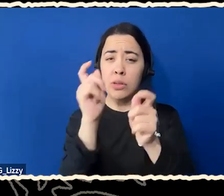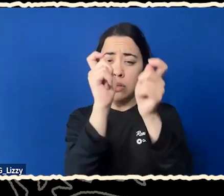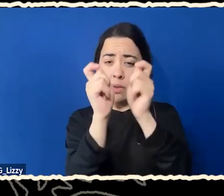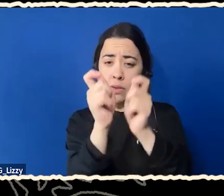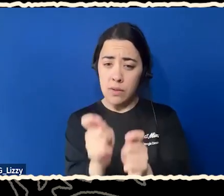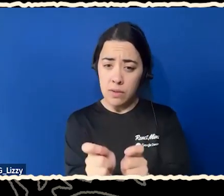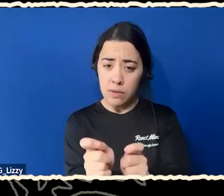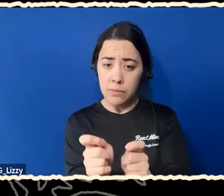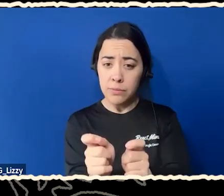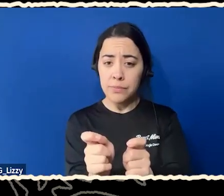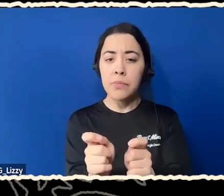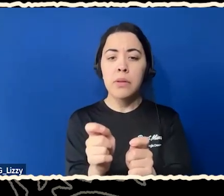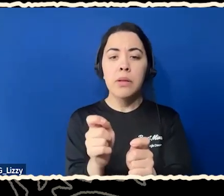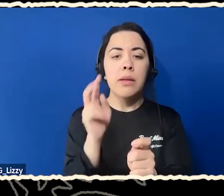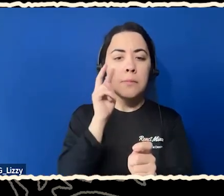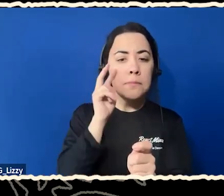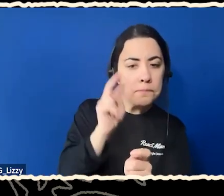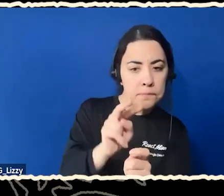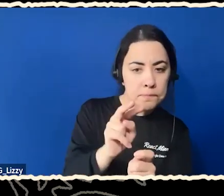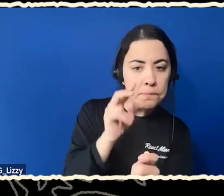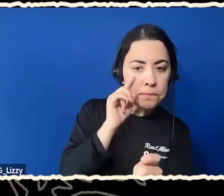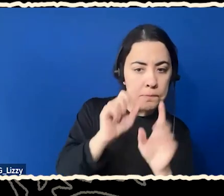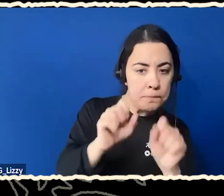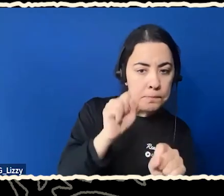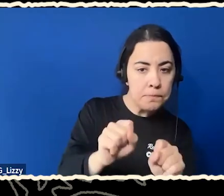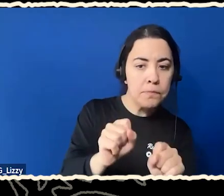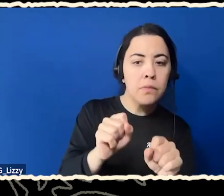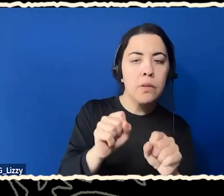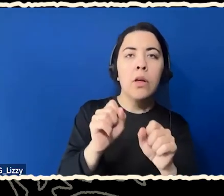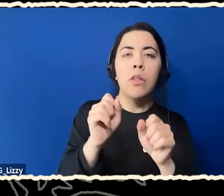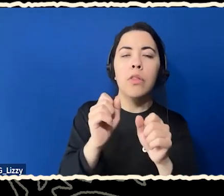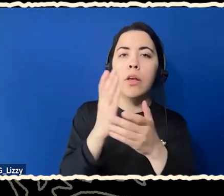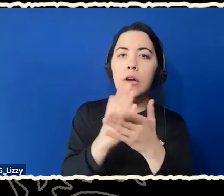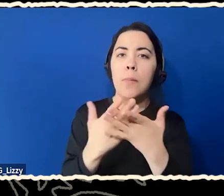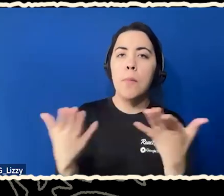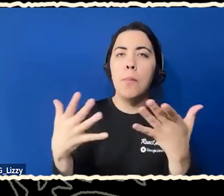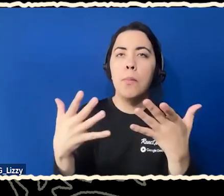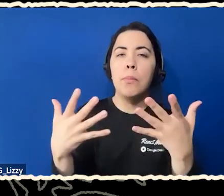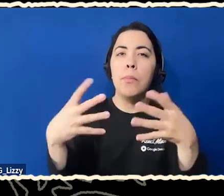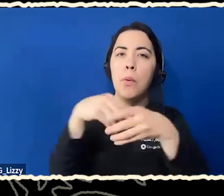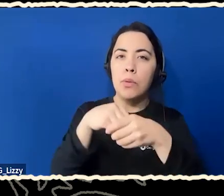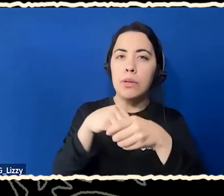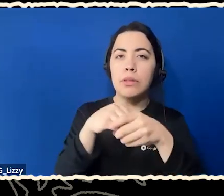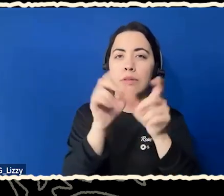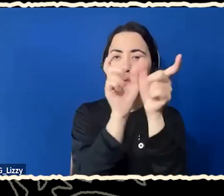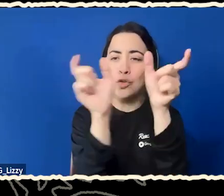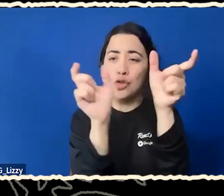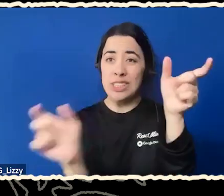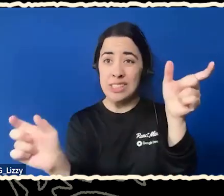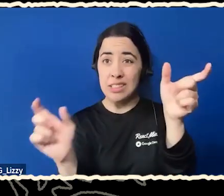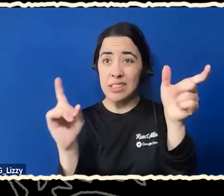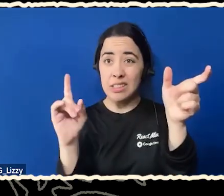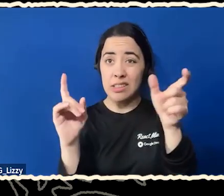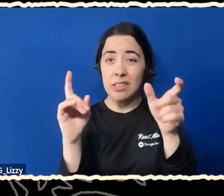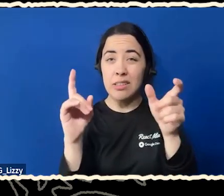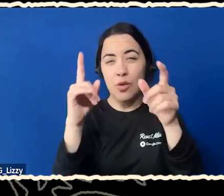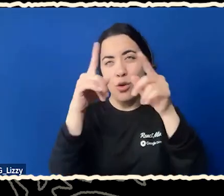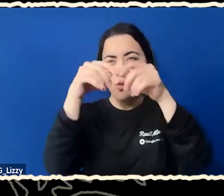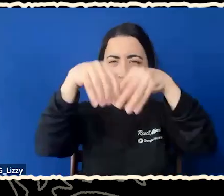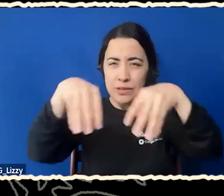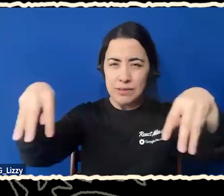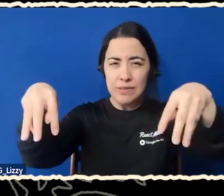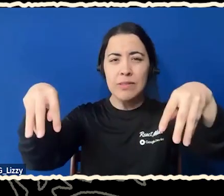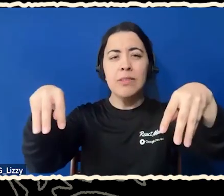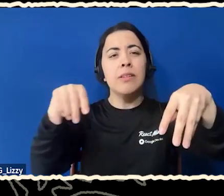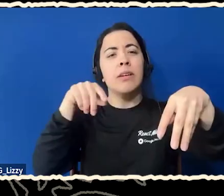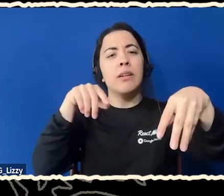the last time against the element objects this time. If you've ever heard the phrase virtual DOM, that's what this is referring to.